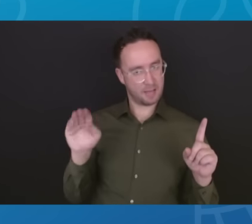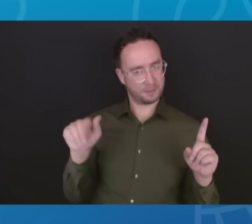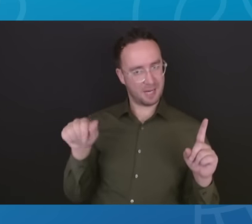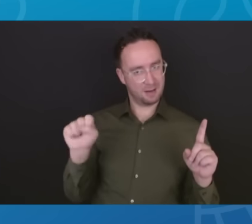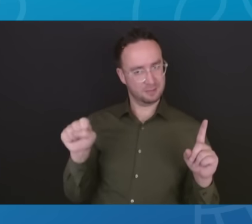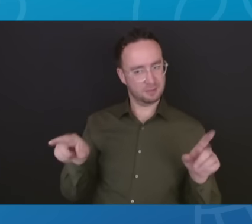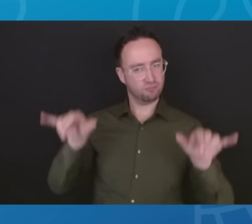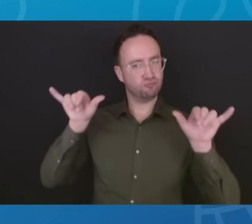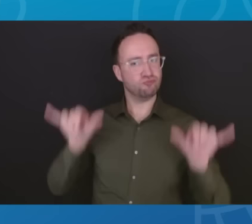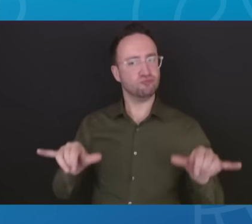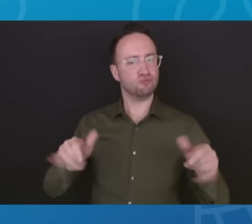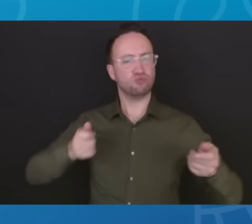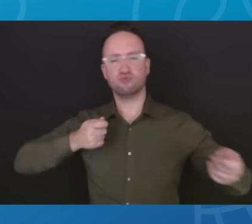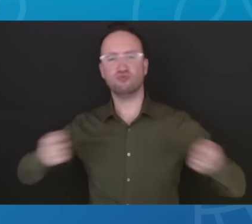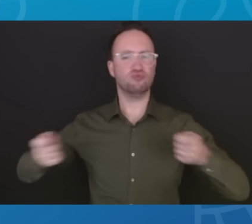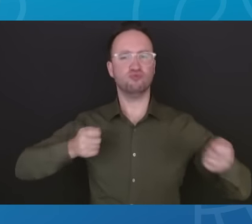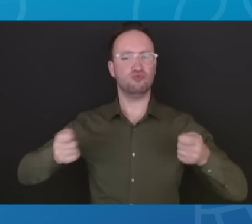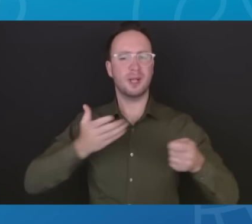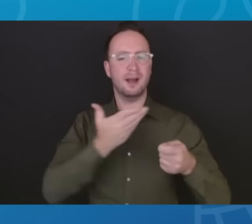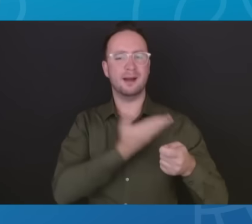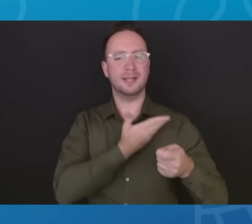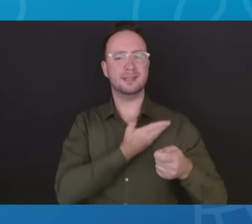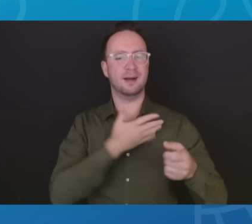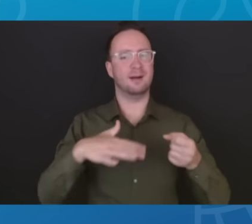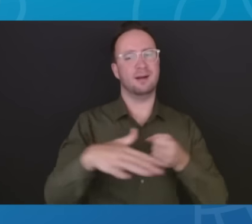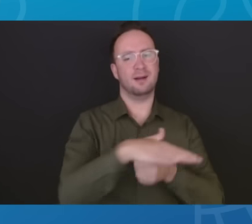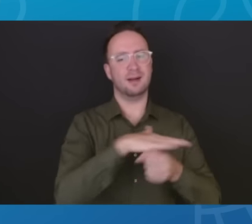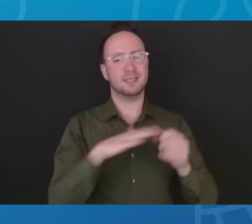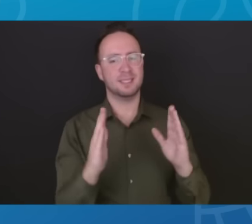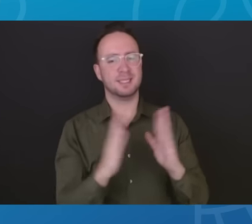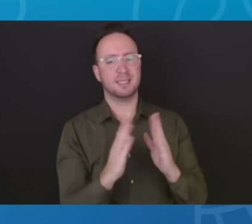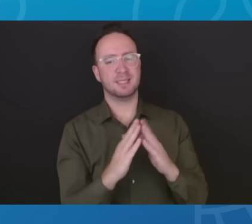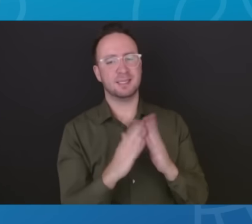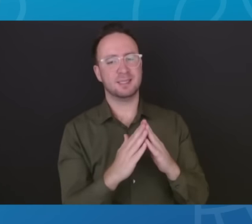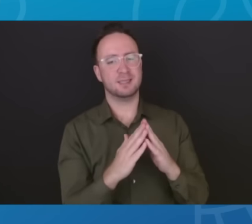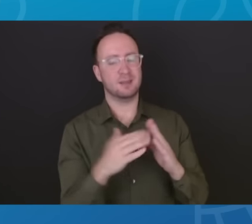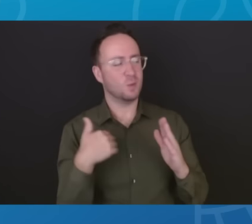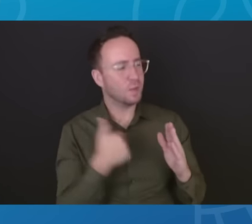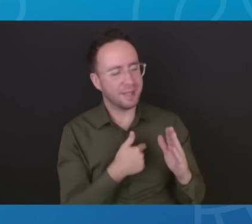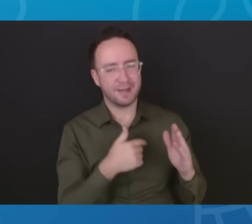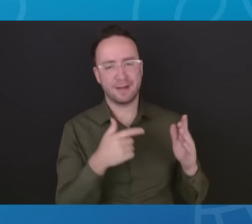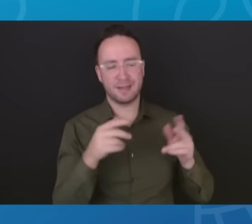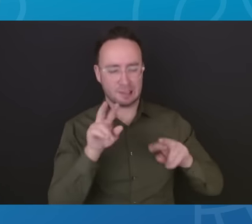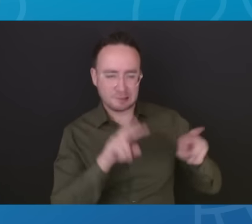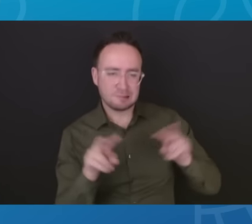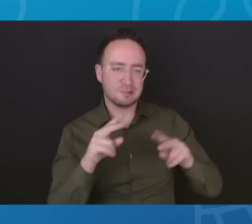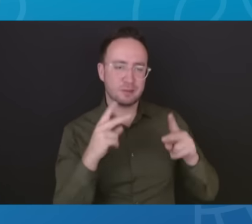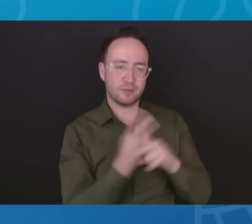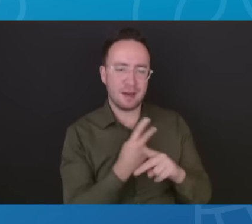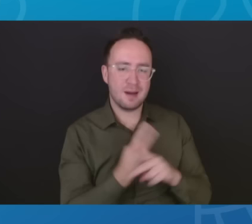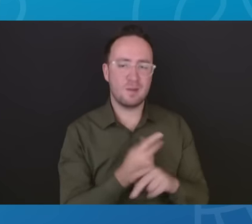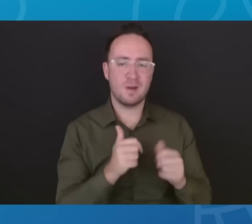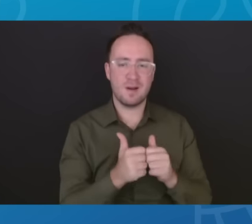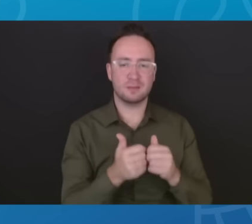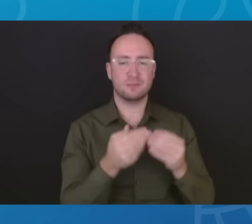a path forward that provides an answer to the security questions and provides an answer to the governance questions